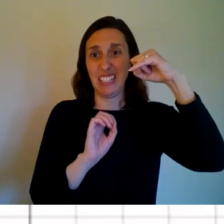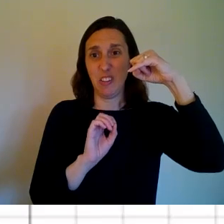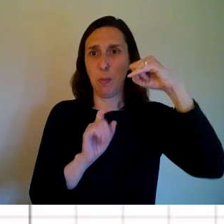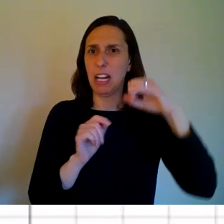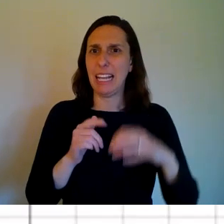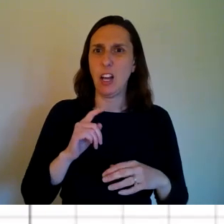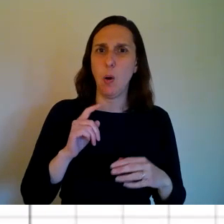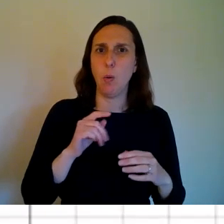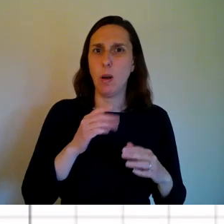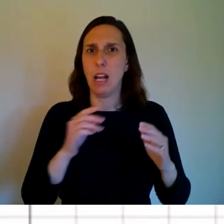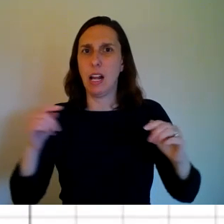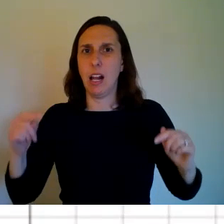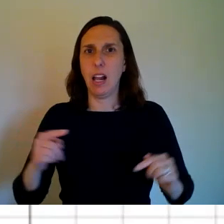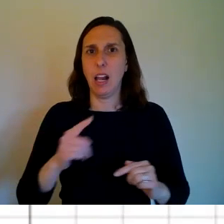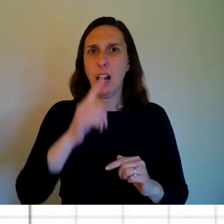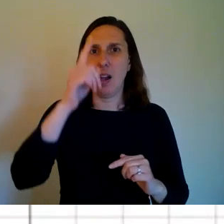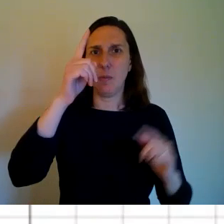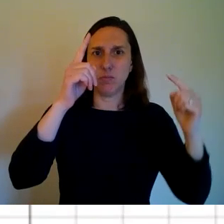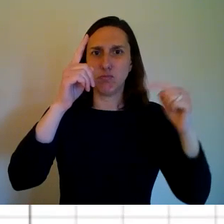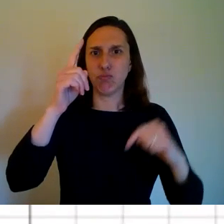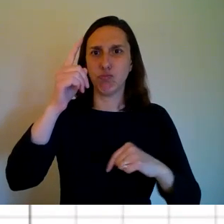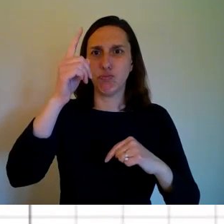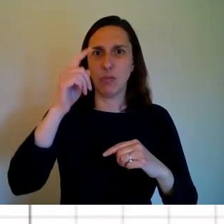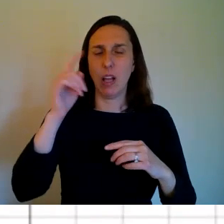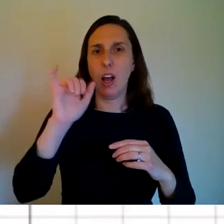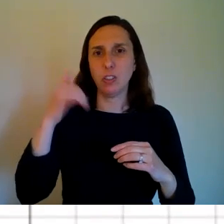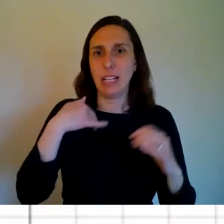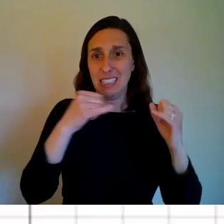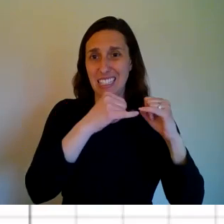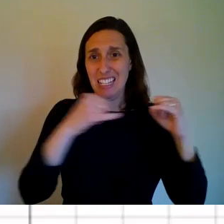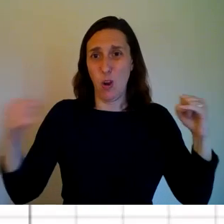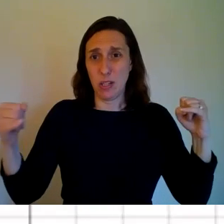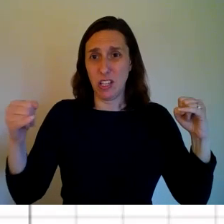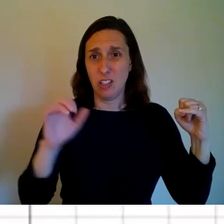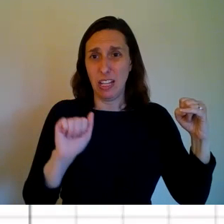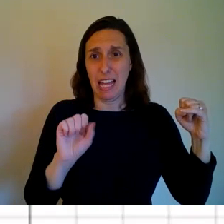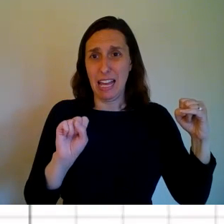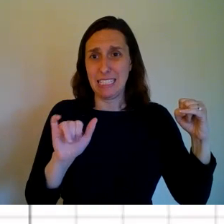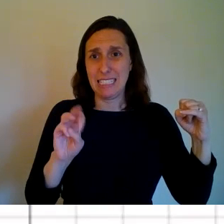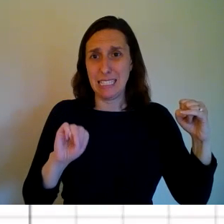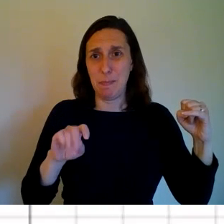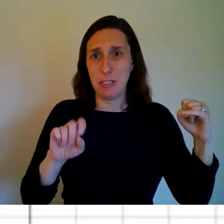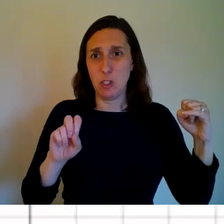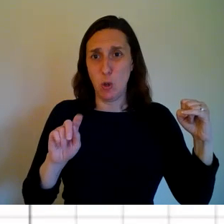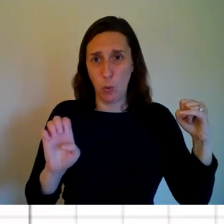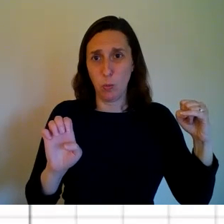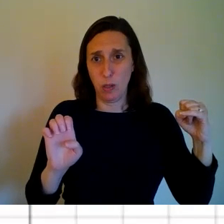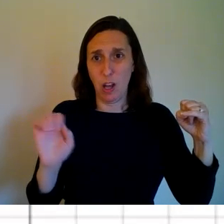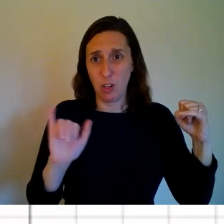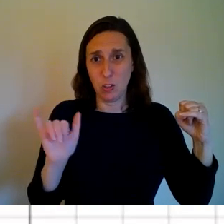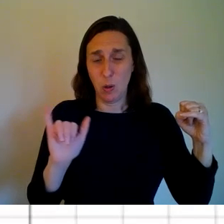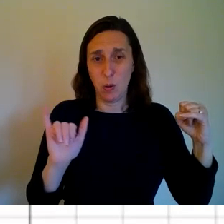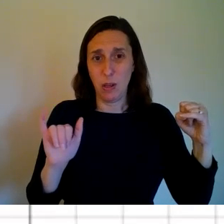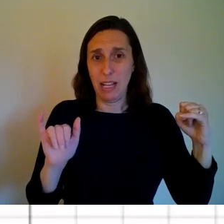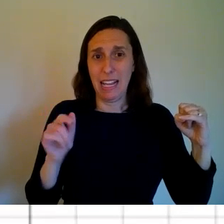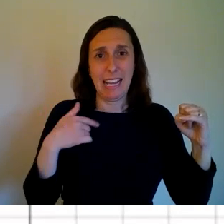0. So the only number, it also has a horizontal asymptote at 0, so it can't spit out, can't take in the